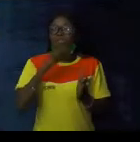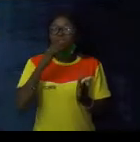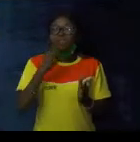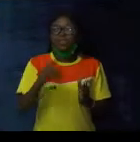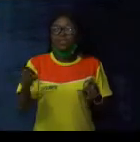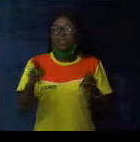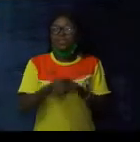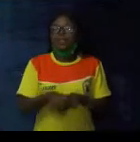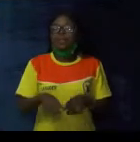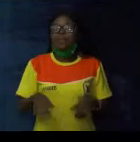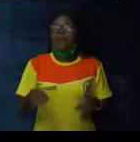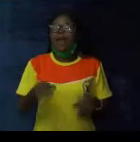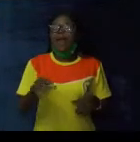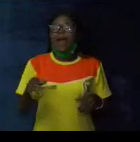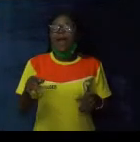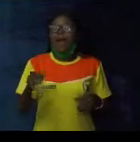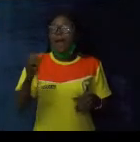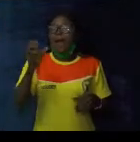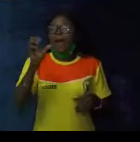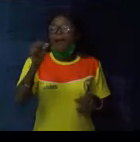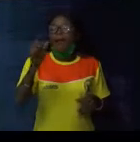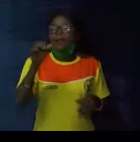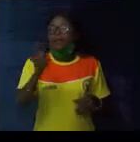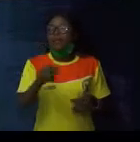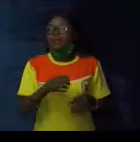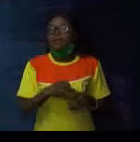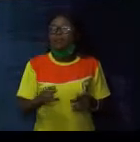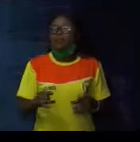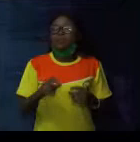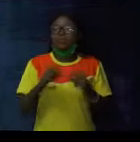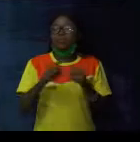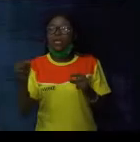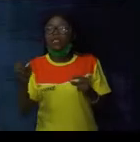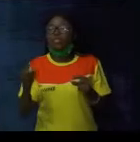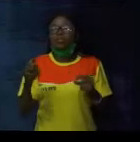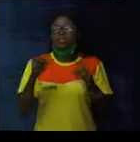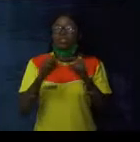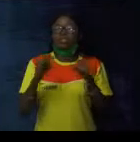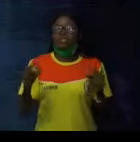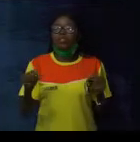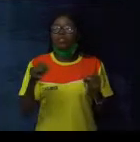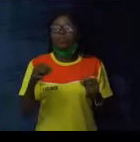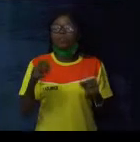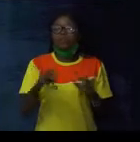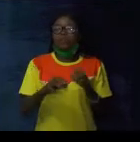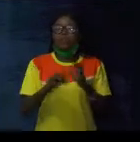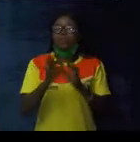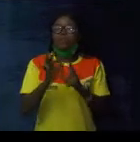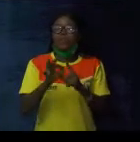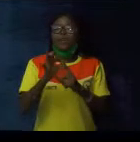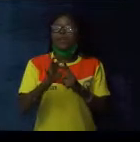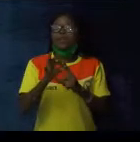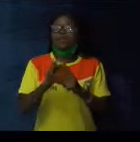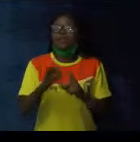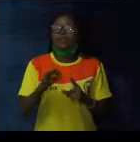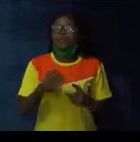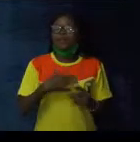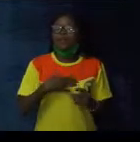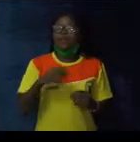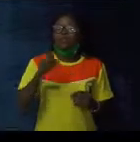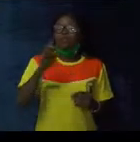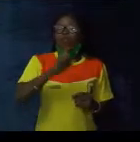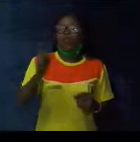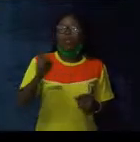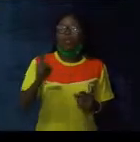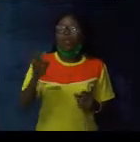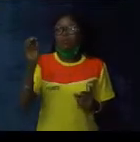degrees Fahrenheit? Do you remember this? The options are 100 degrees Fahrenheit, 0 degrees Fahrenheit, 212 degrees Fahrenheit,